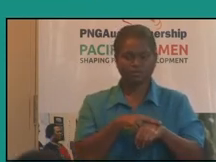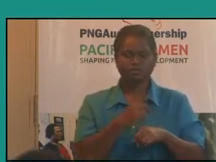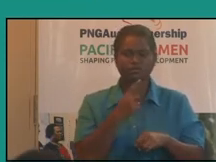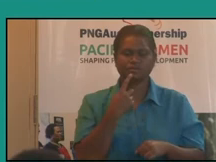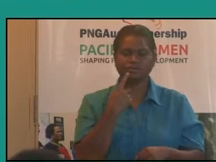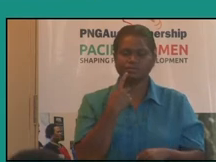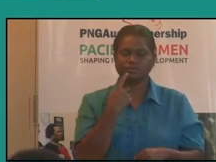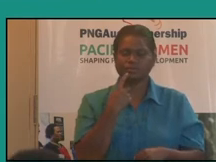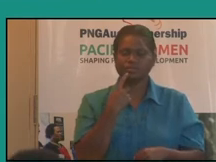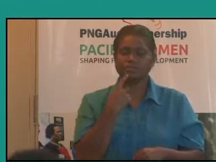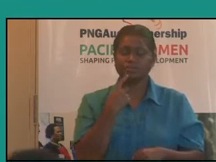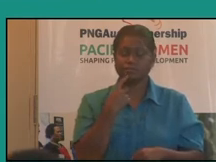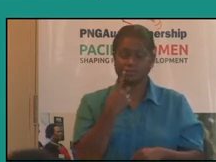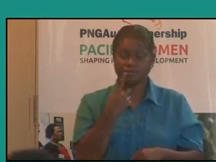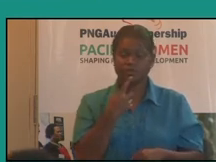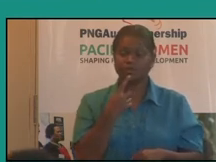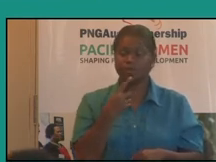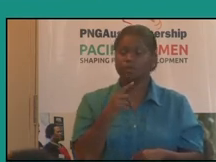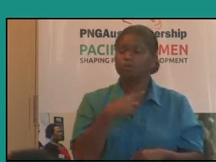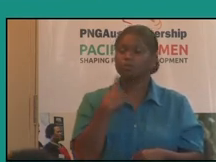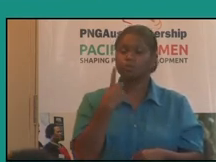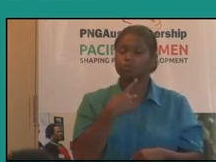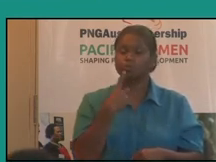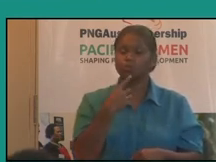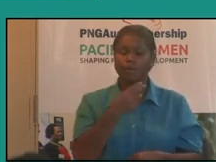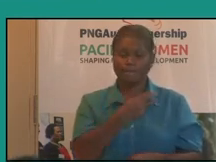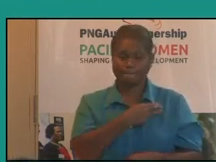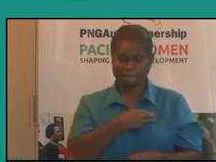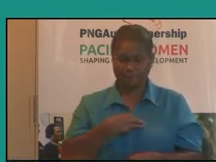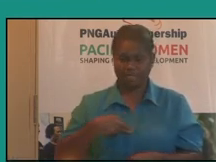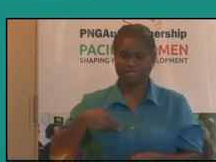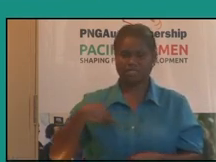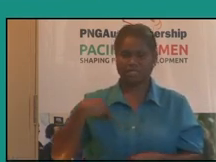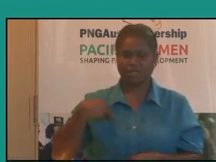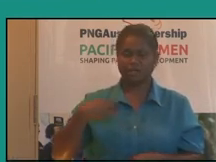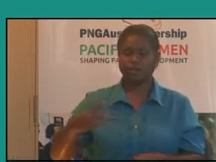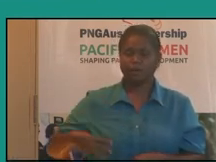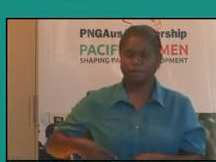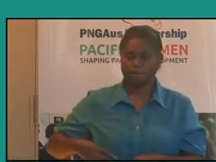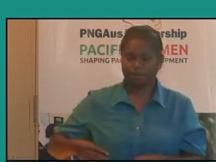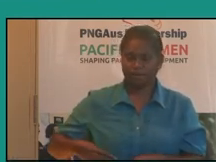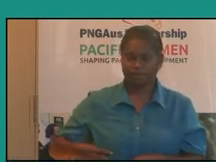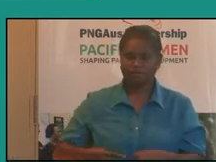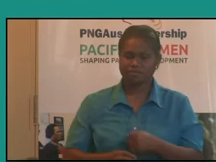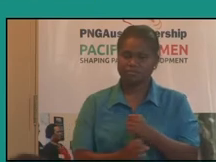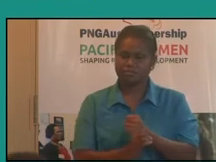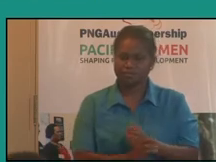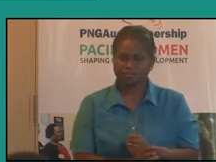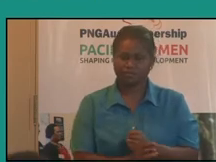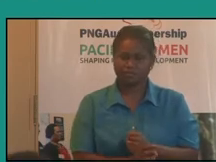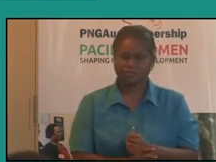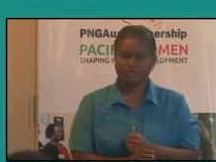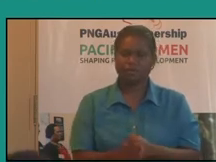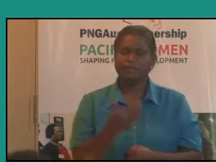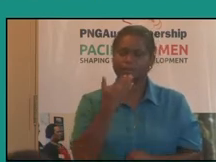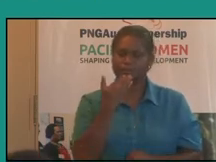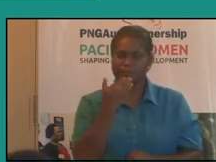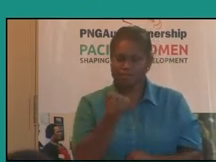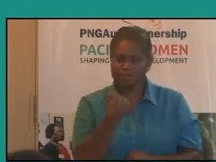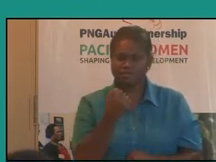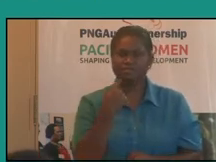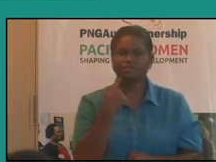those of you who are members of parliament who are ministers, can you please prompt the ministers to take a final vote in